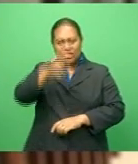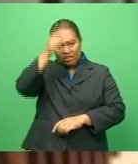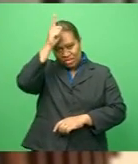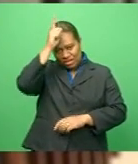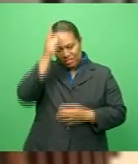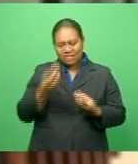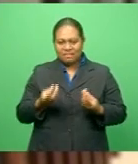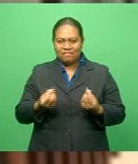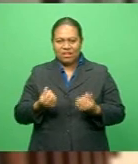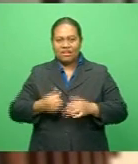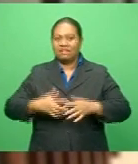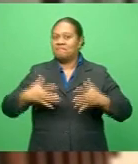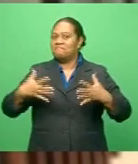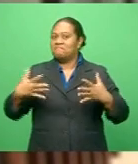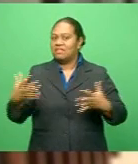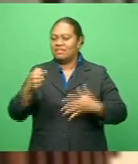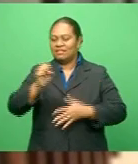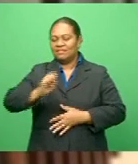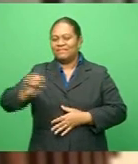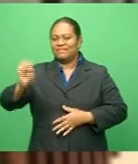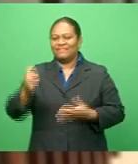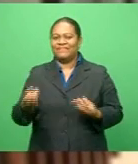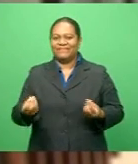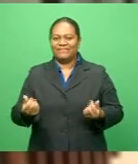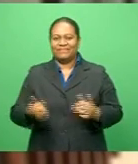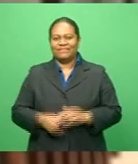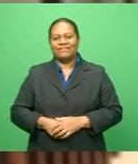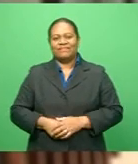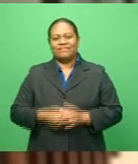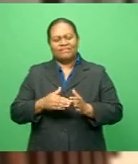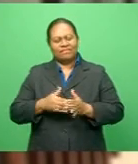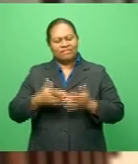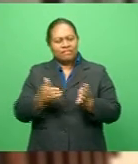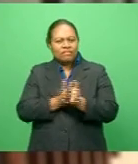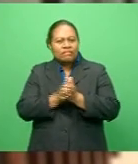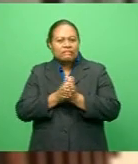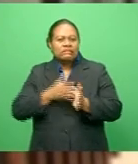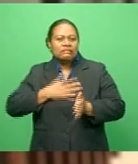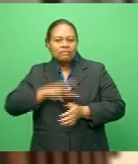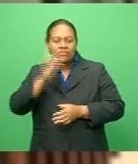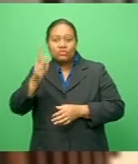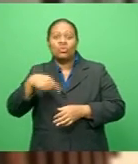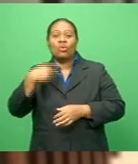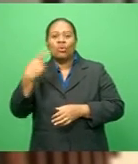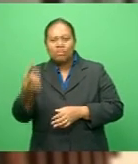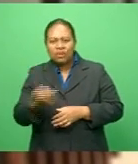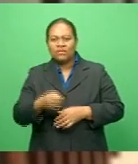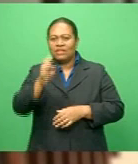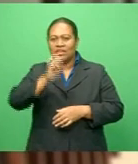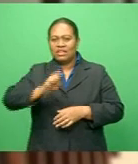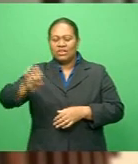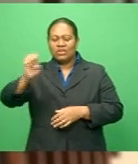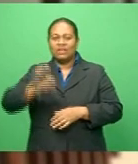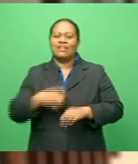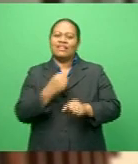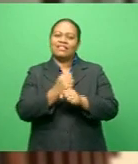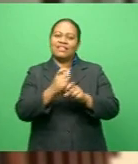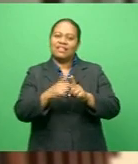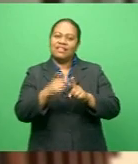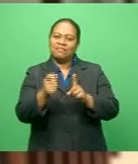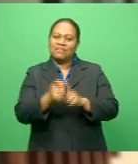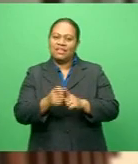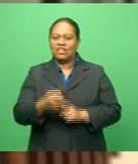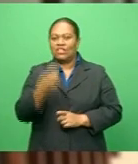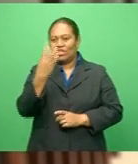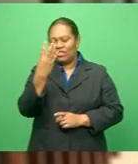is the largest in the eurozone. Traders will also be looking ahead to tomorrow's release of the eurozone's GDP data for the third